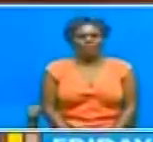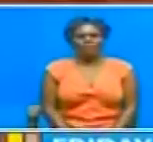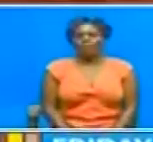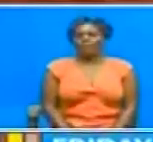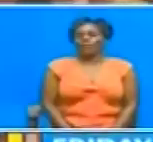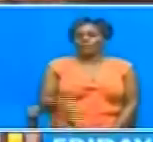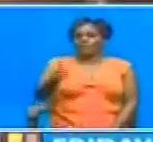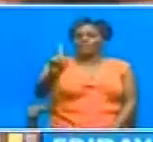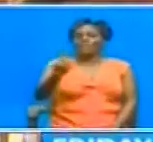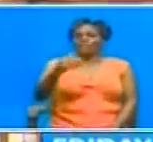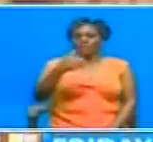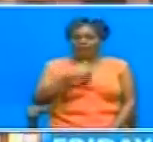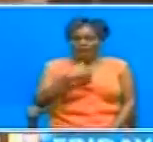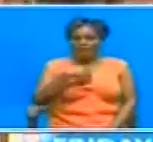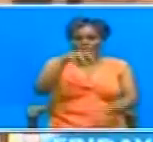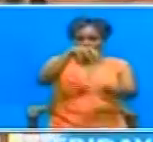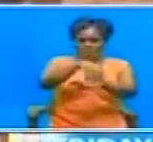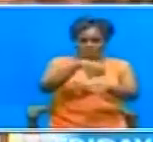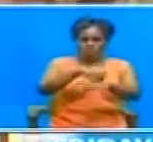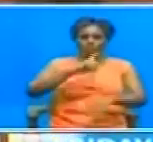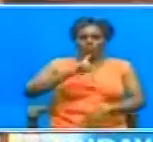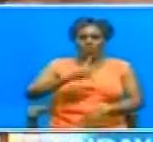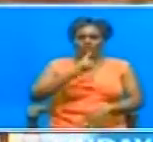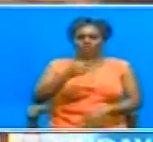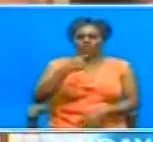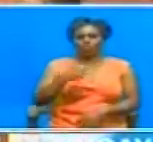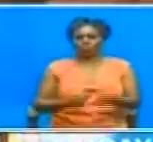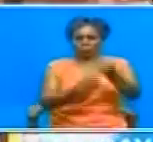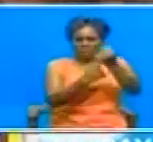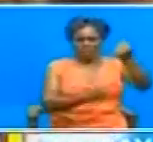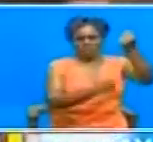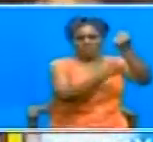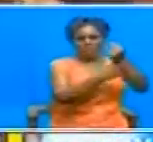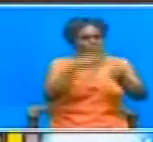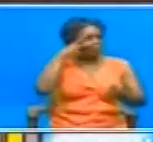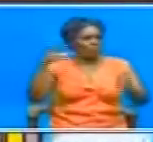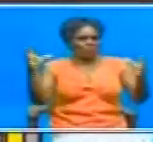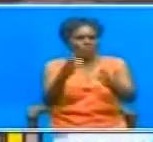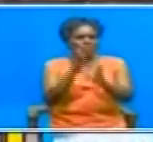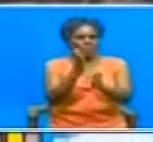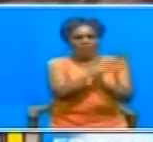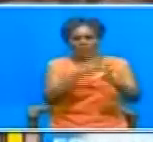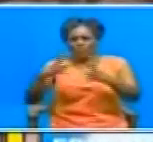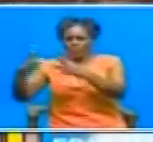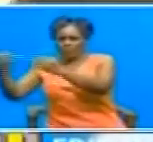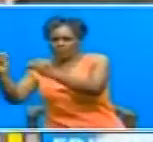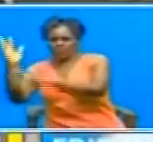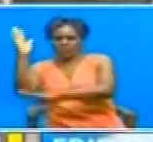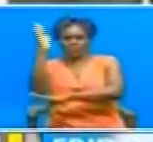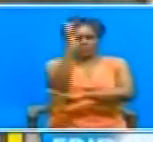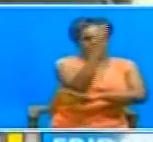The militants are said to have warned mosque leaders against exposing sympathizers and financiers of the terror group before disappearing into a nearby